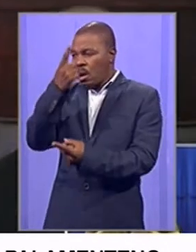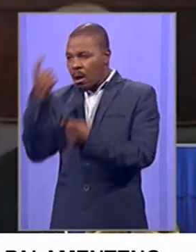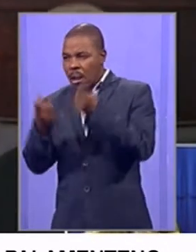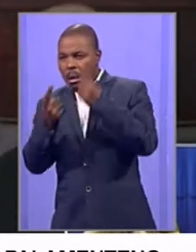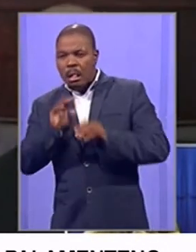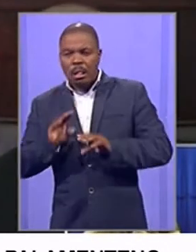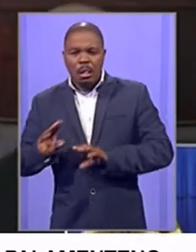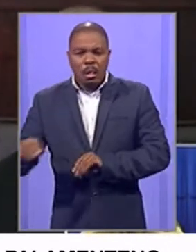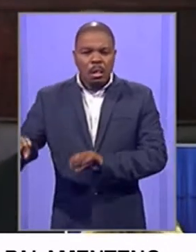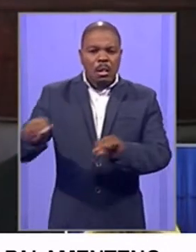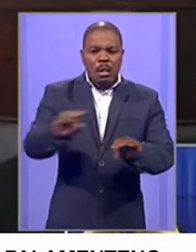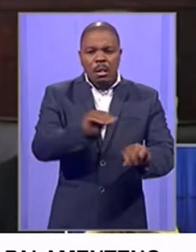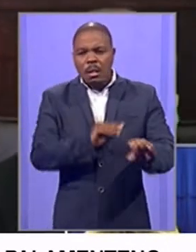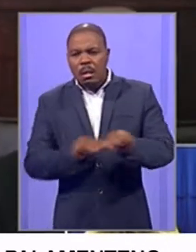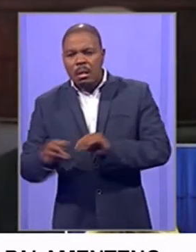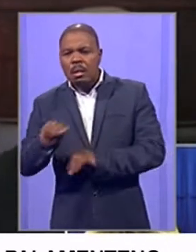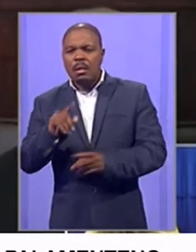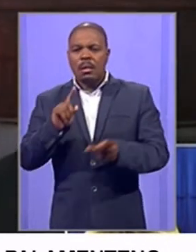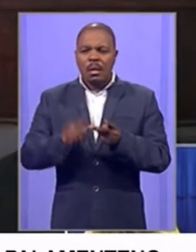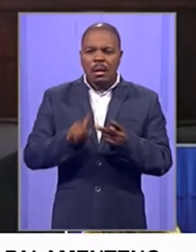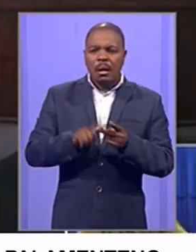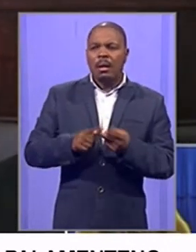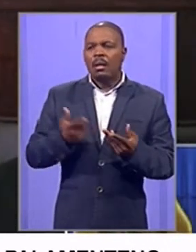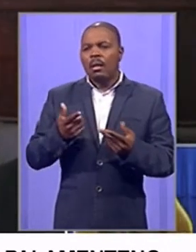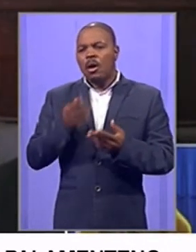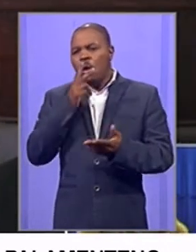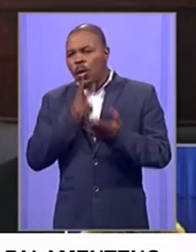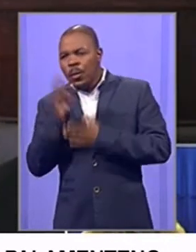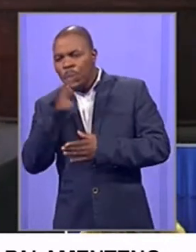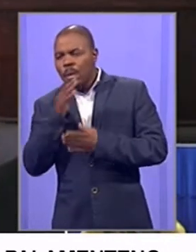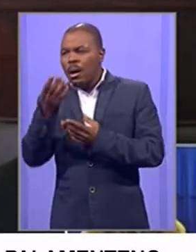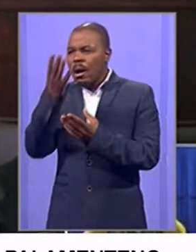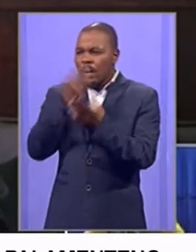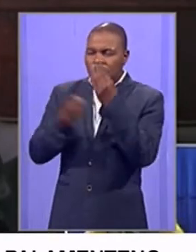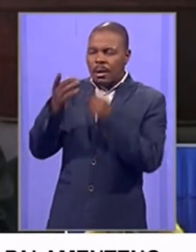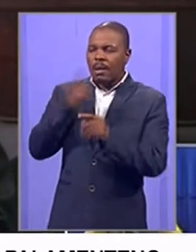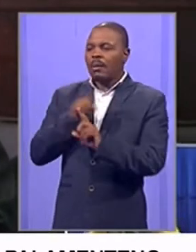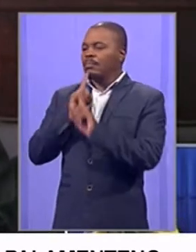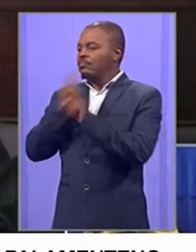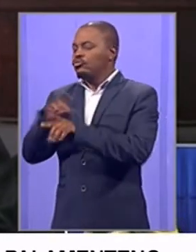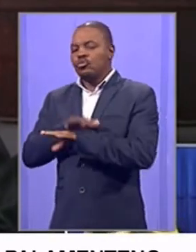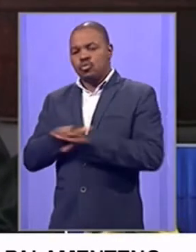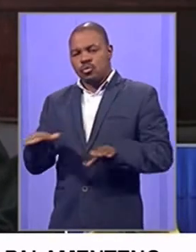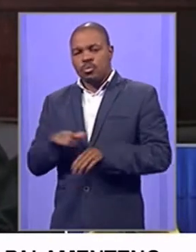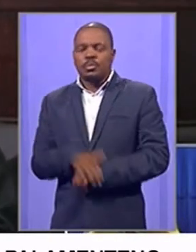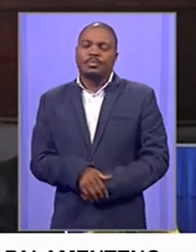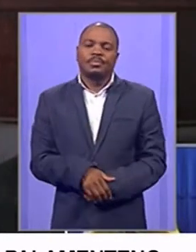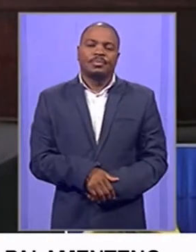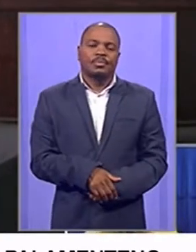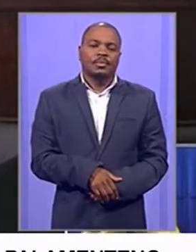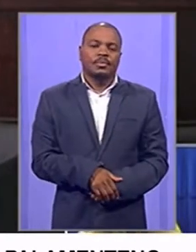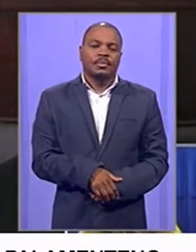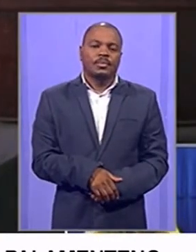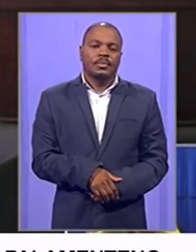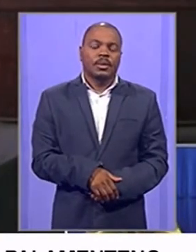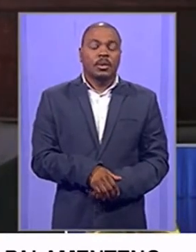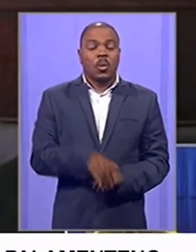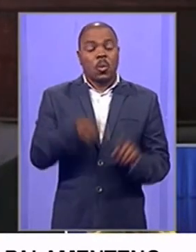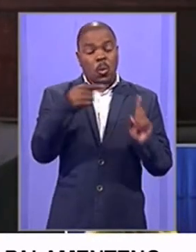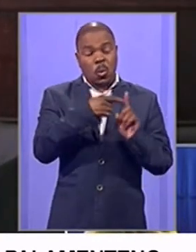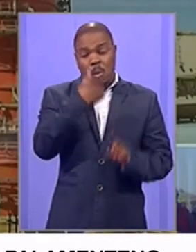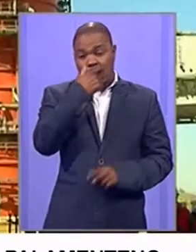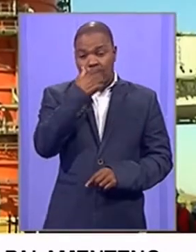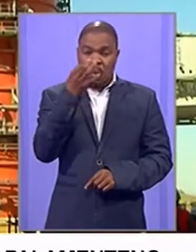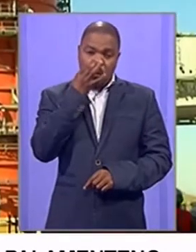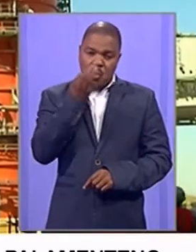speculation, conjecture, allegations, or even so-called revelations. Ramaphosa a re tsamaiso